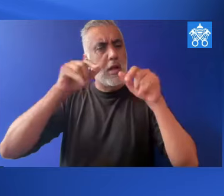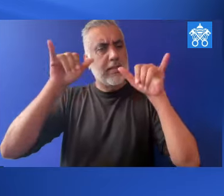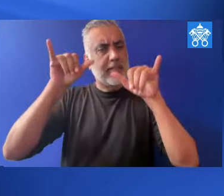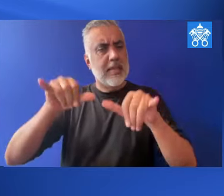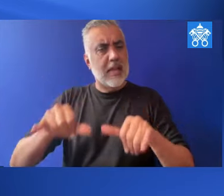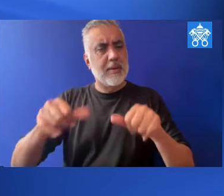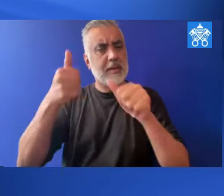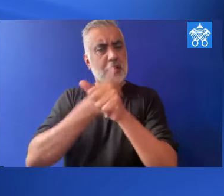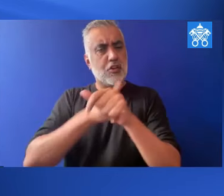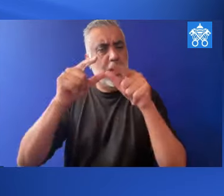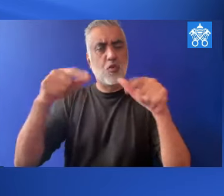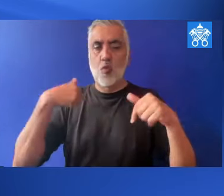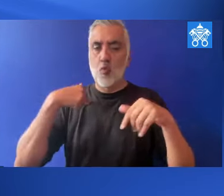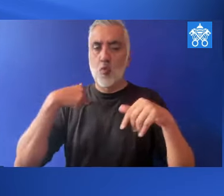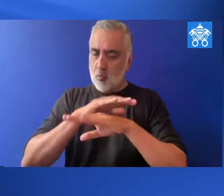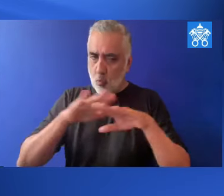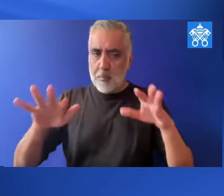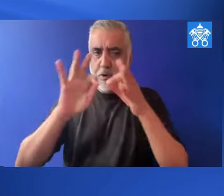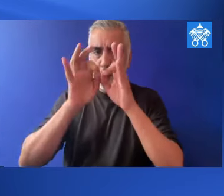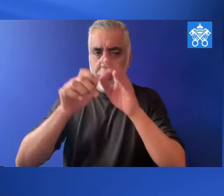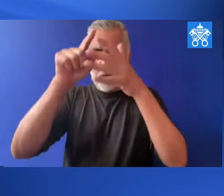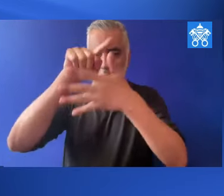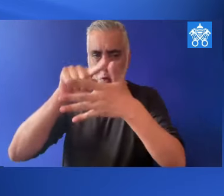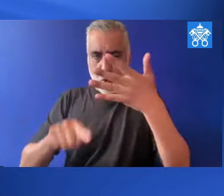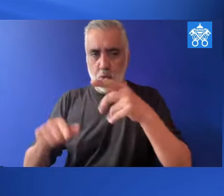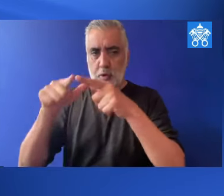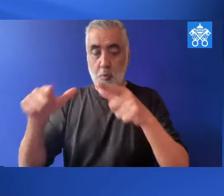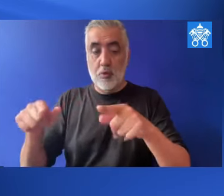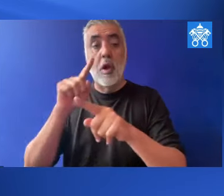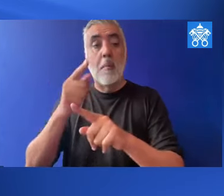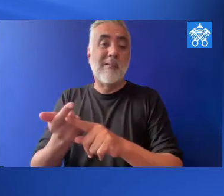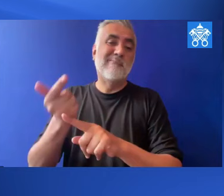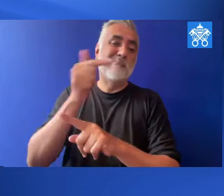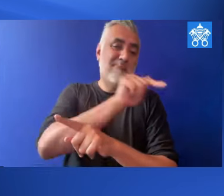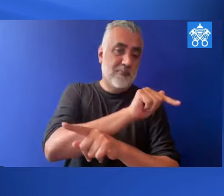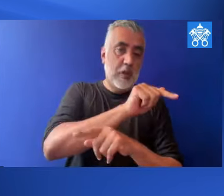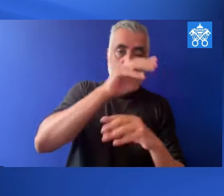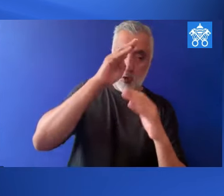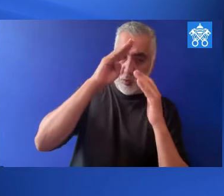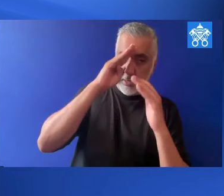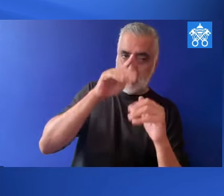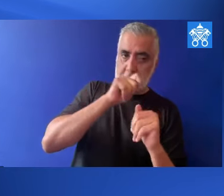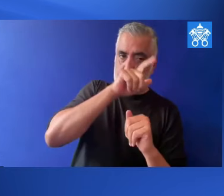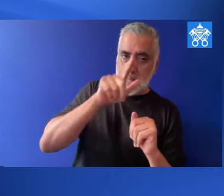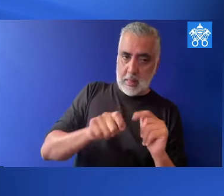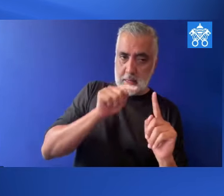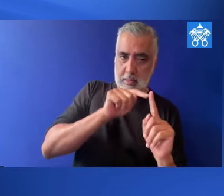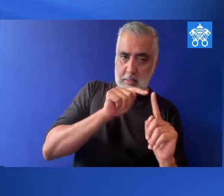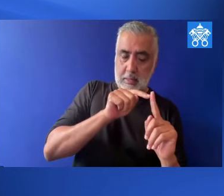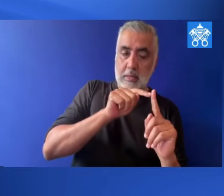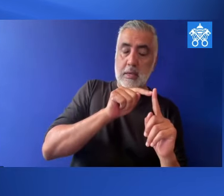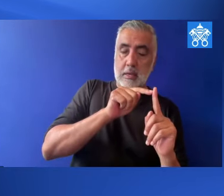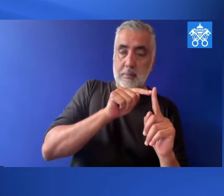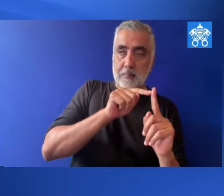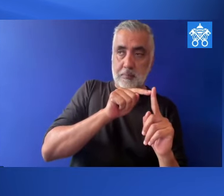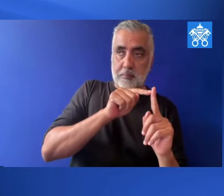so I won't be translating those for you. However, after the Holy Father's greeting in Italian, as